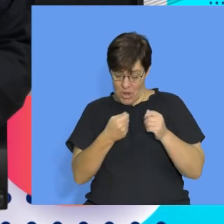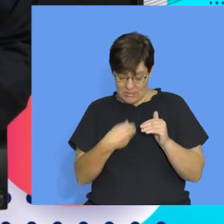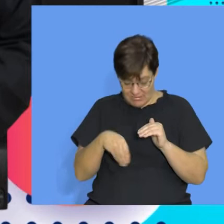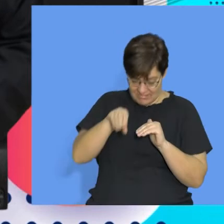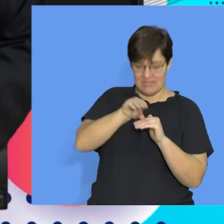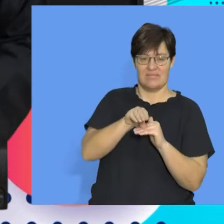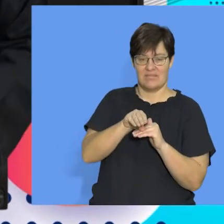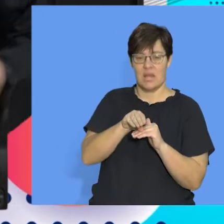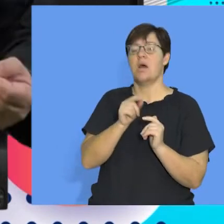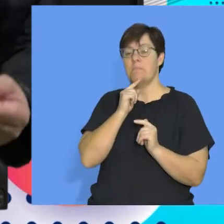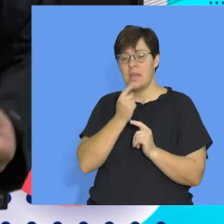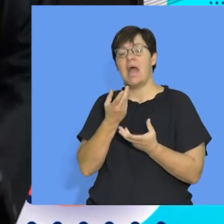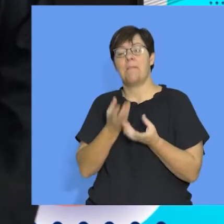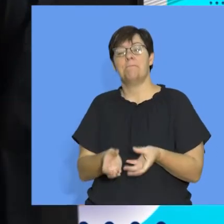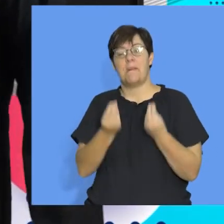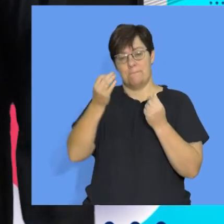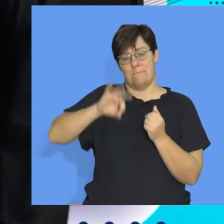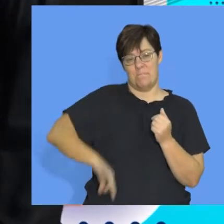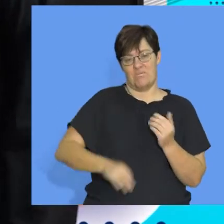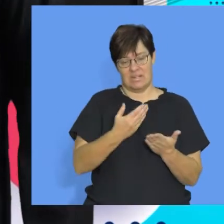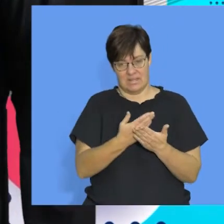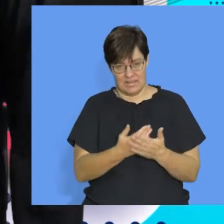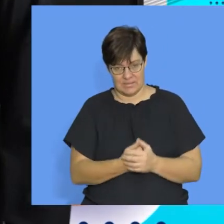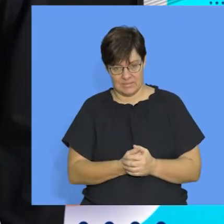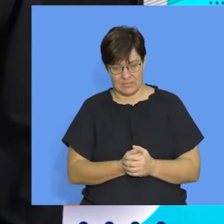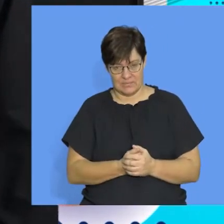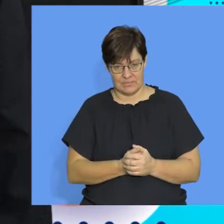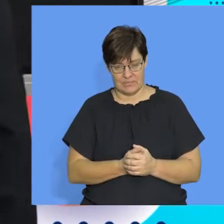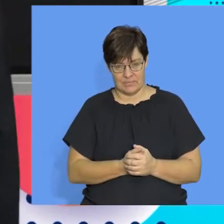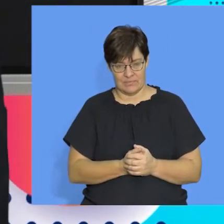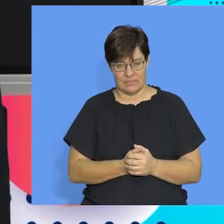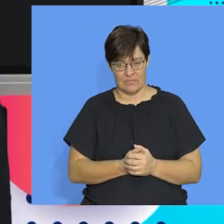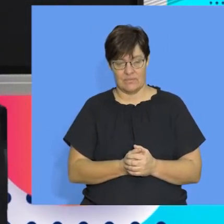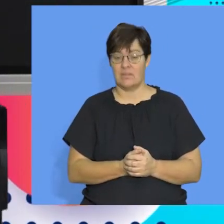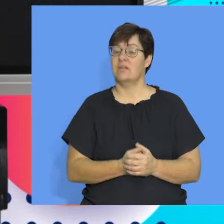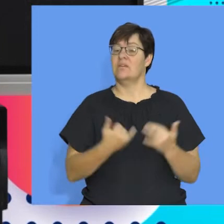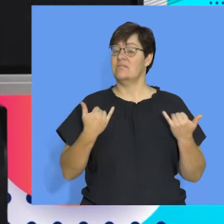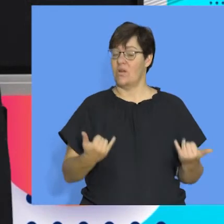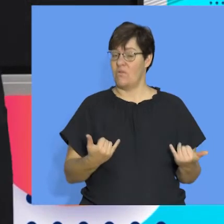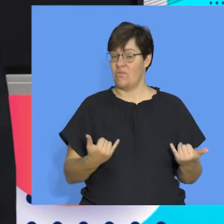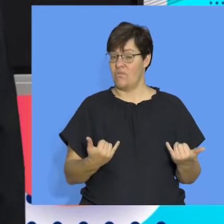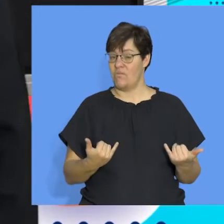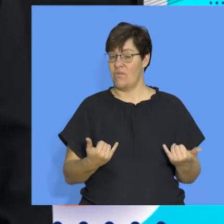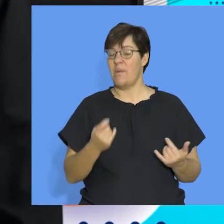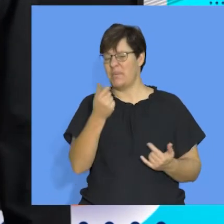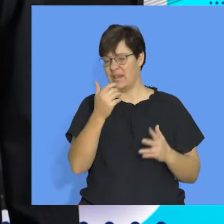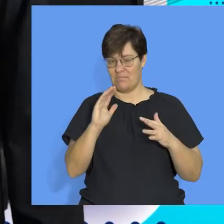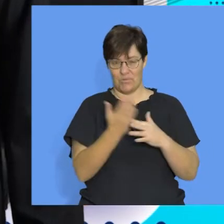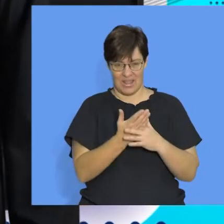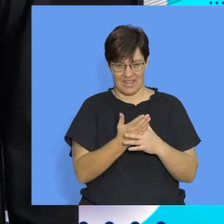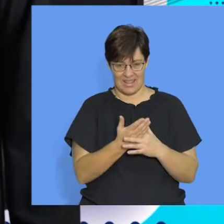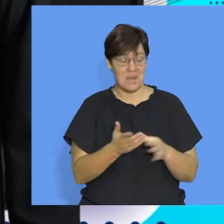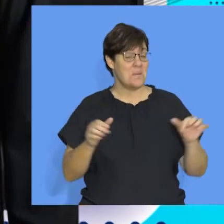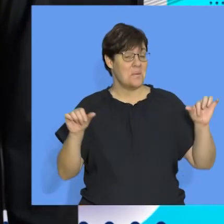we could then be making a profit. Okay guys, that's the end of this segment. Let's take a quick break,